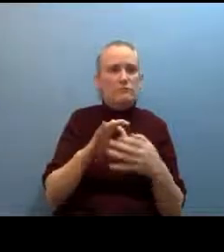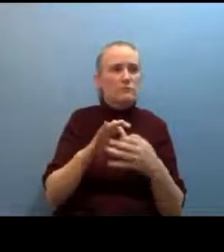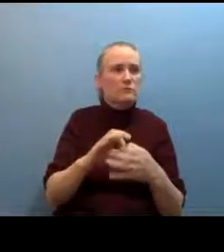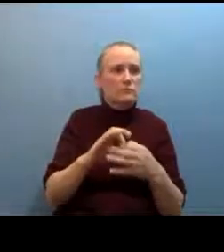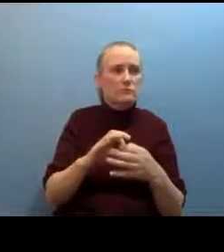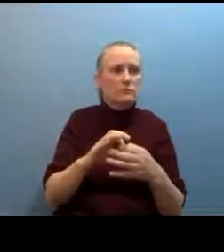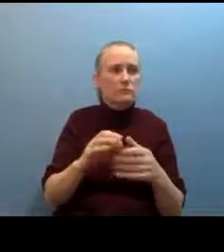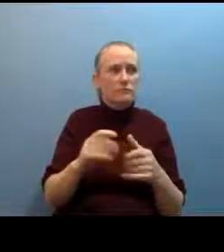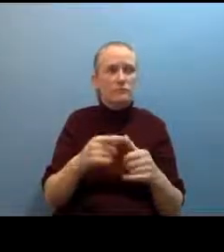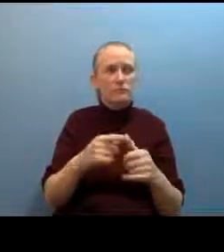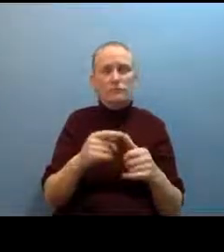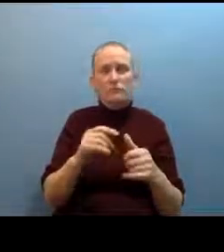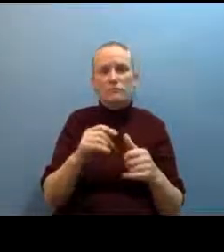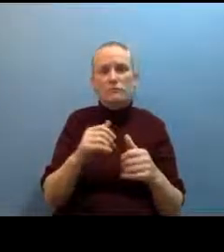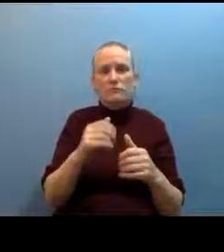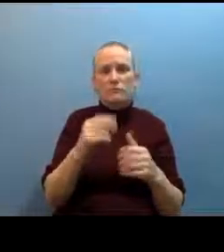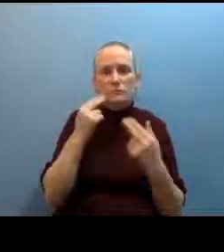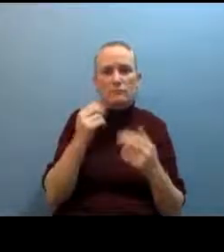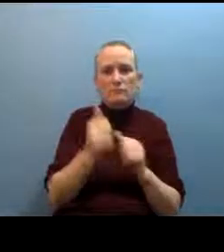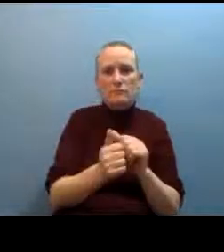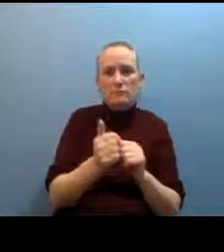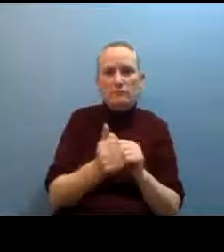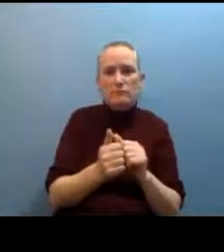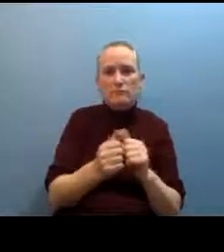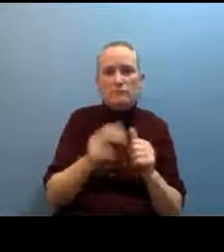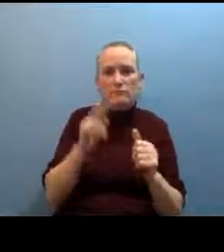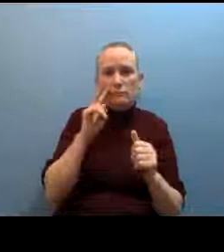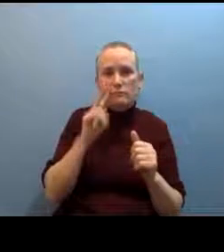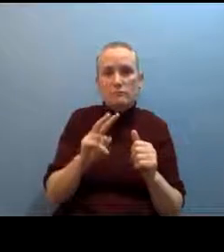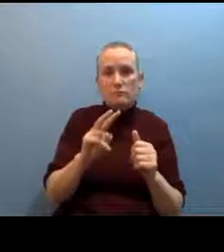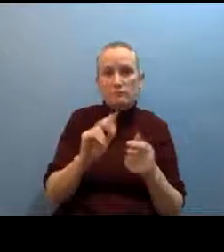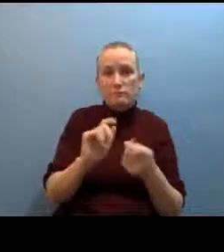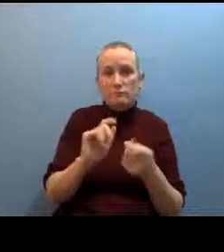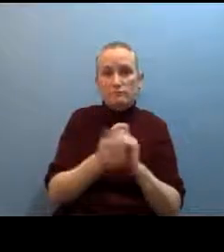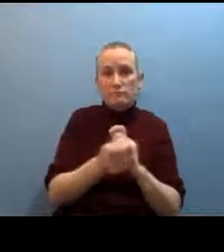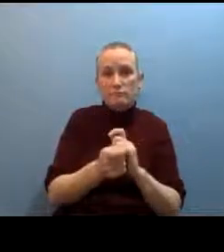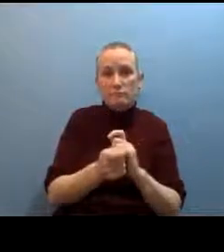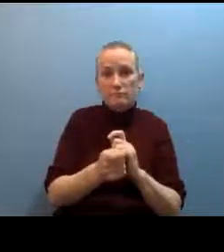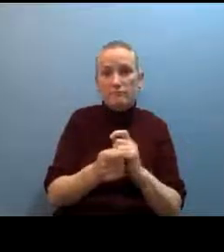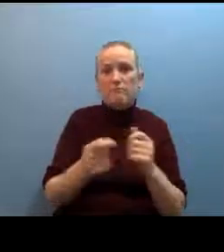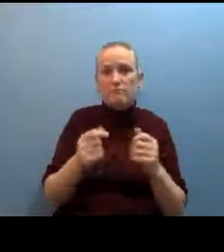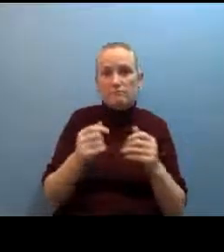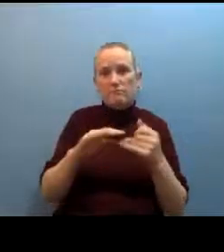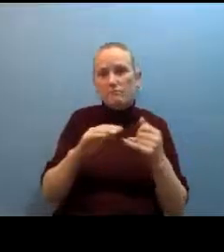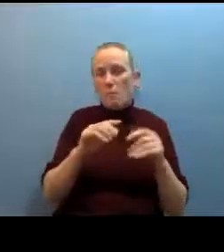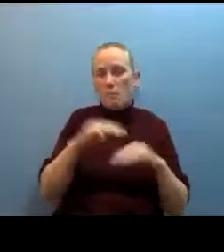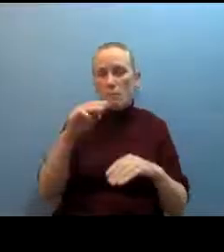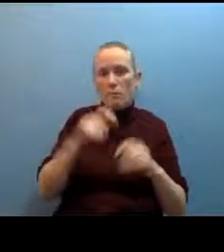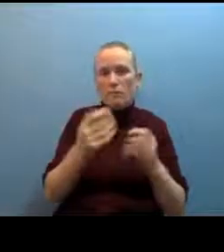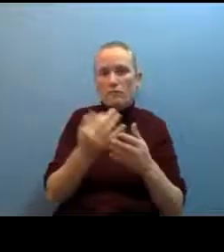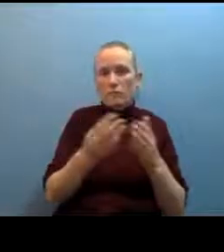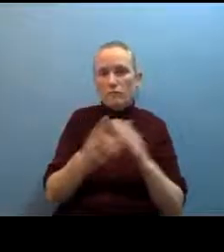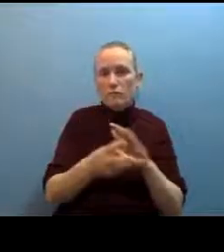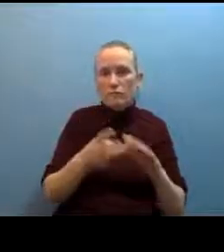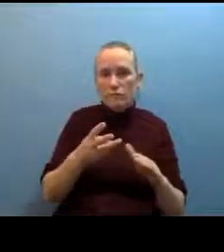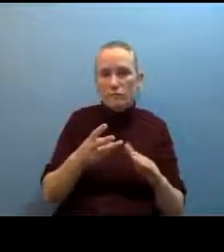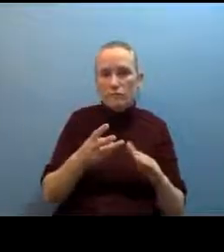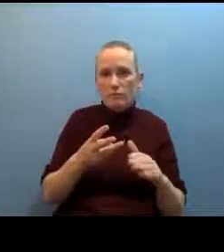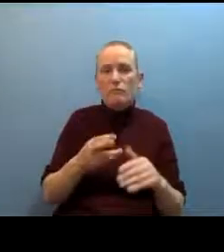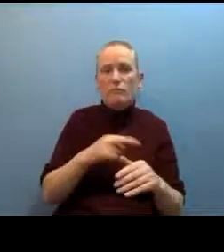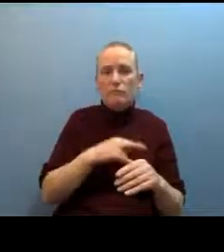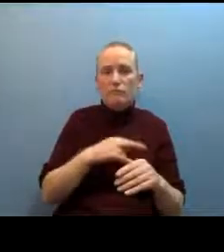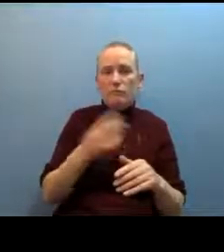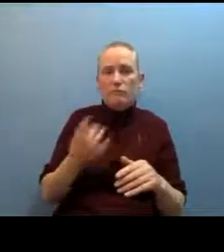relationships, or their activities that they normally do, if you've noticed a change in that and it's lasting for more than a few weeks, then really maybe ask